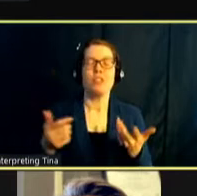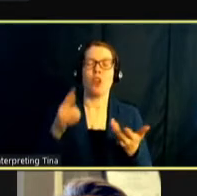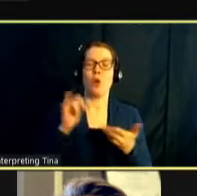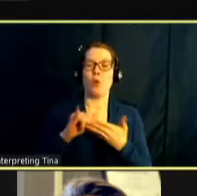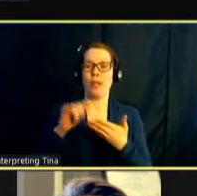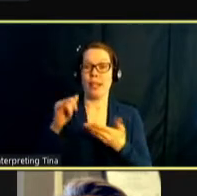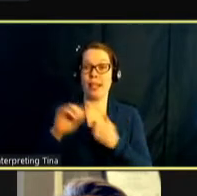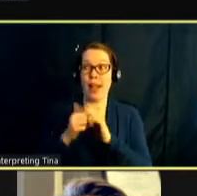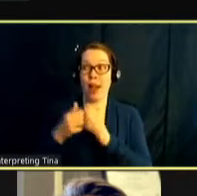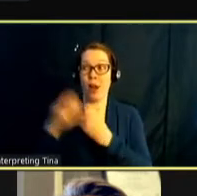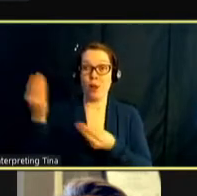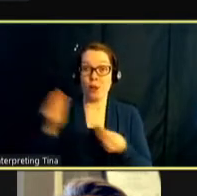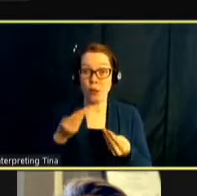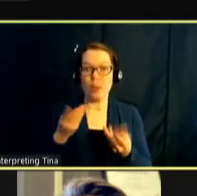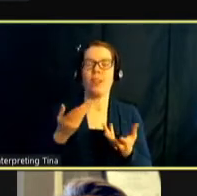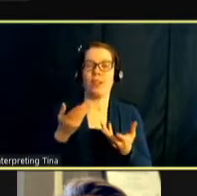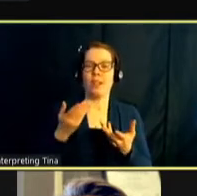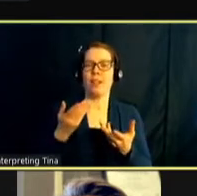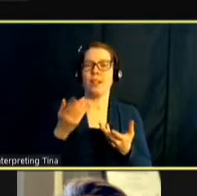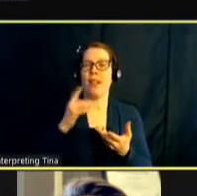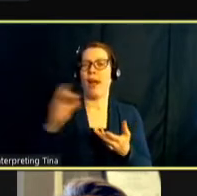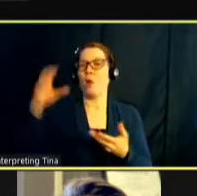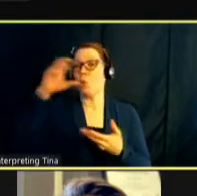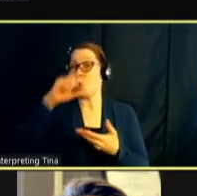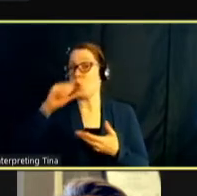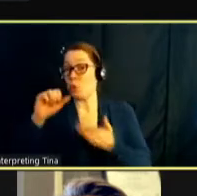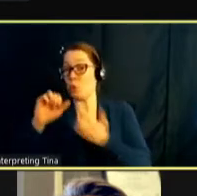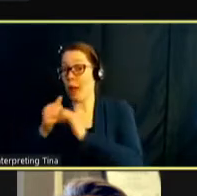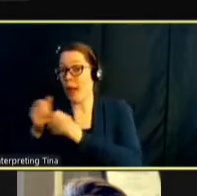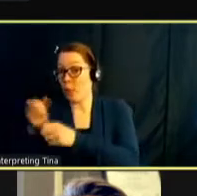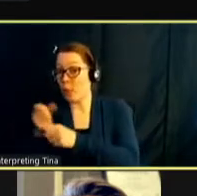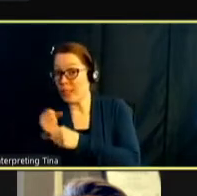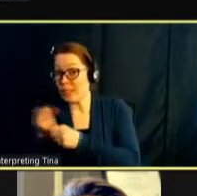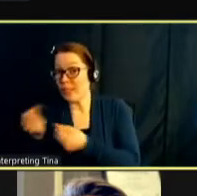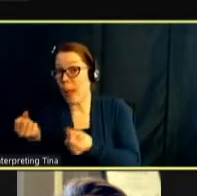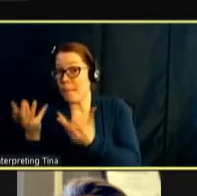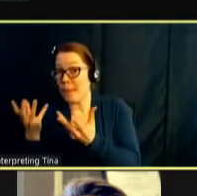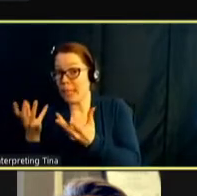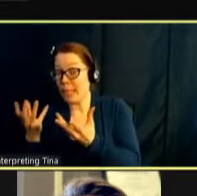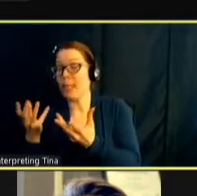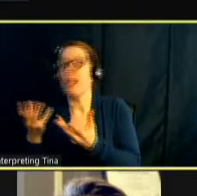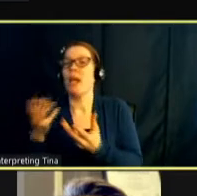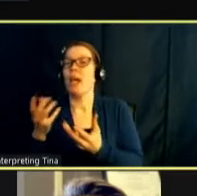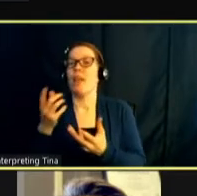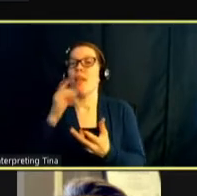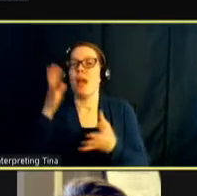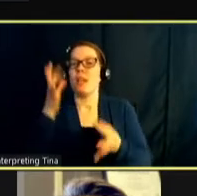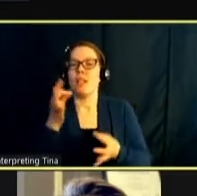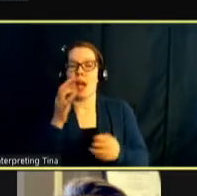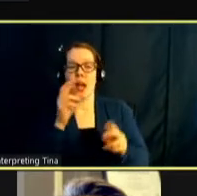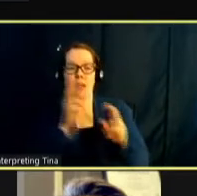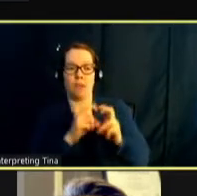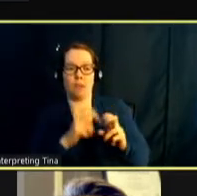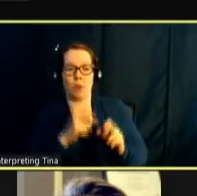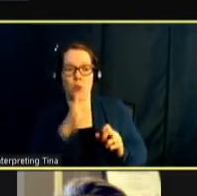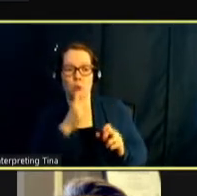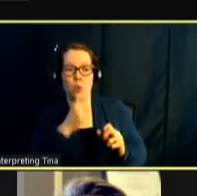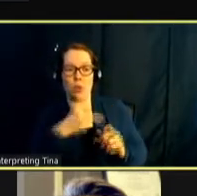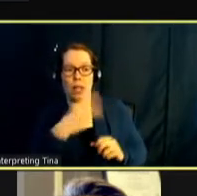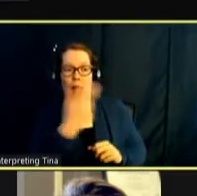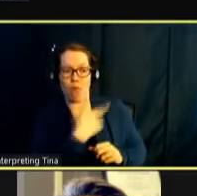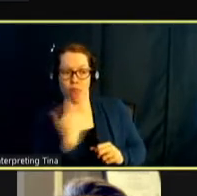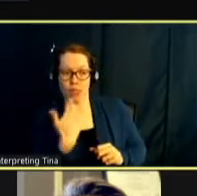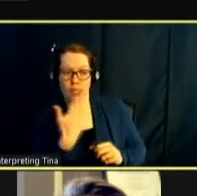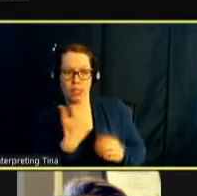and the doses they think they will get, and then who has the most risk to getting COVID and passing and possibly